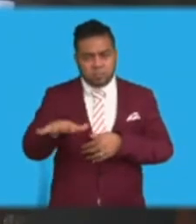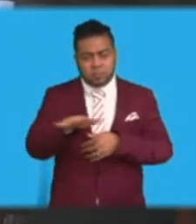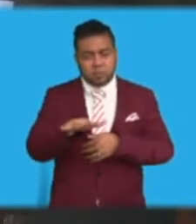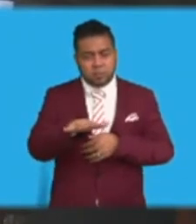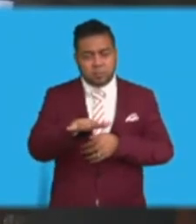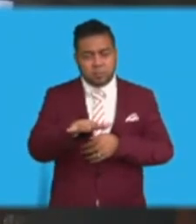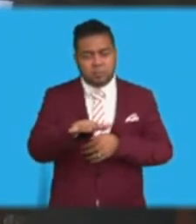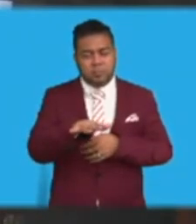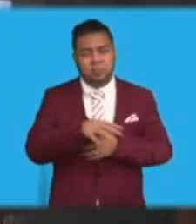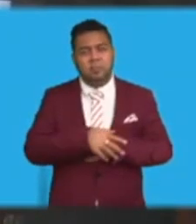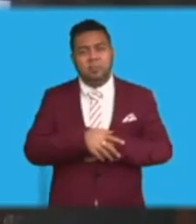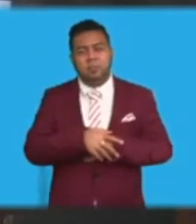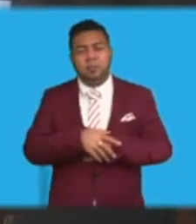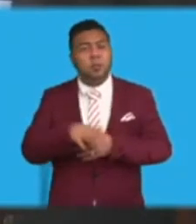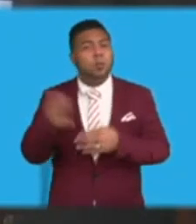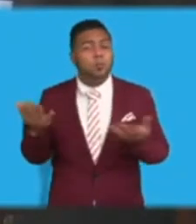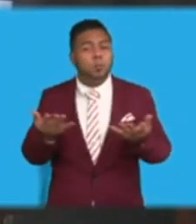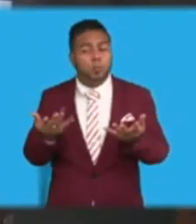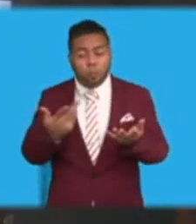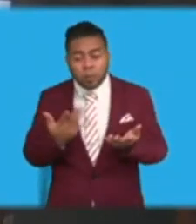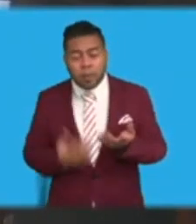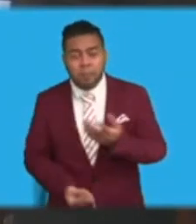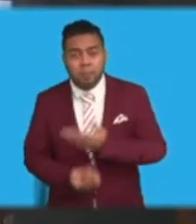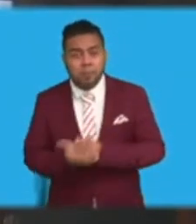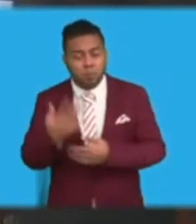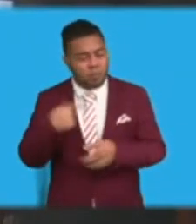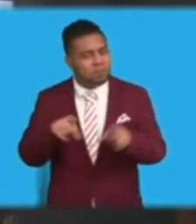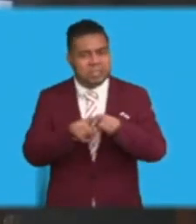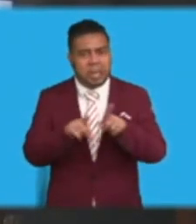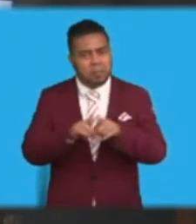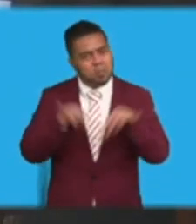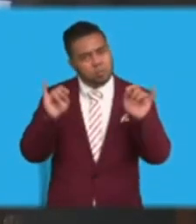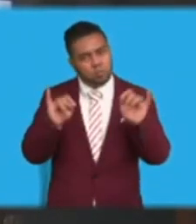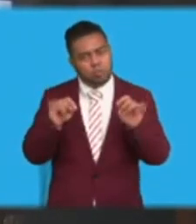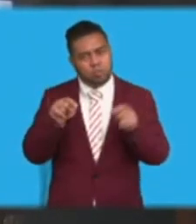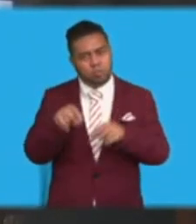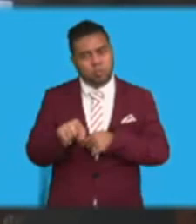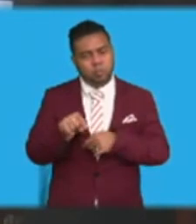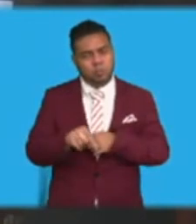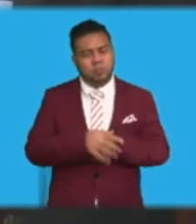flooding, where we have similar issues, where